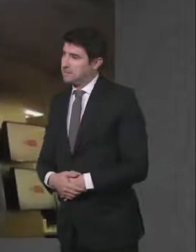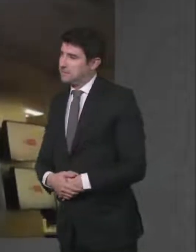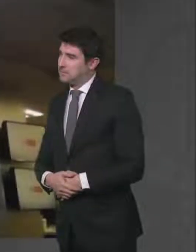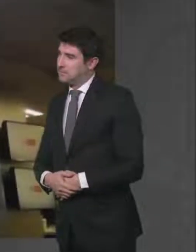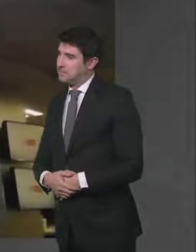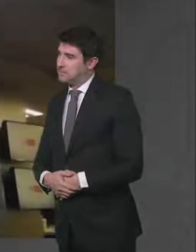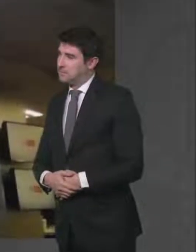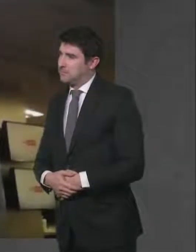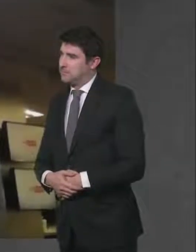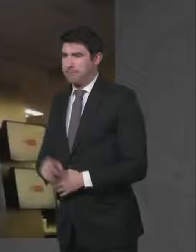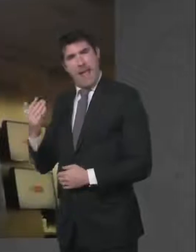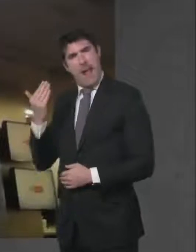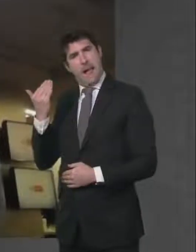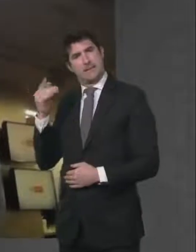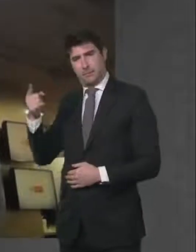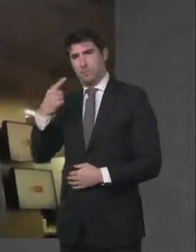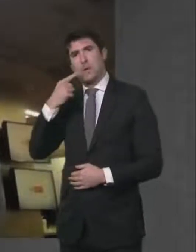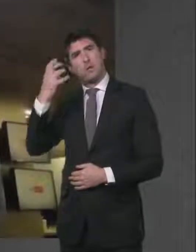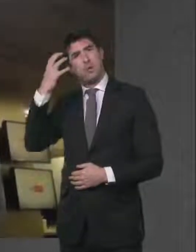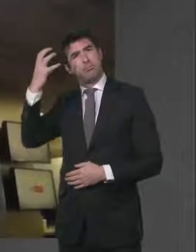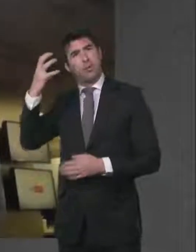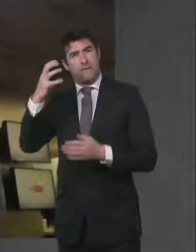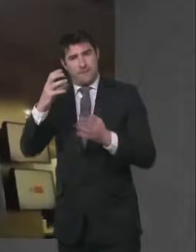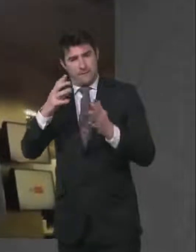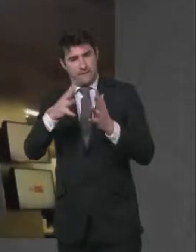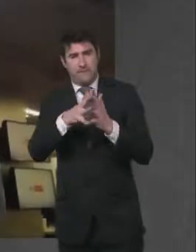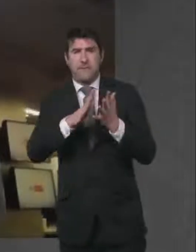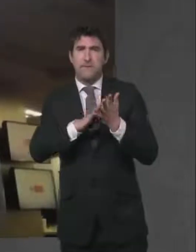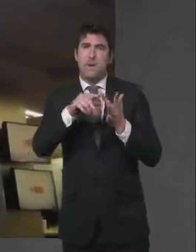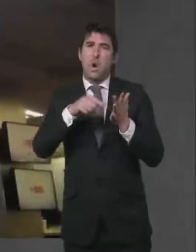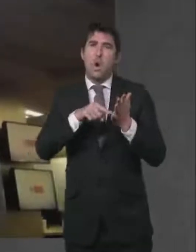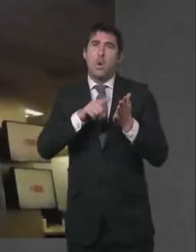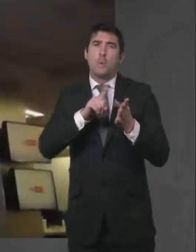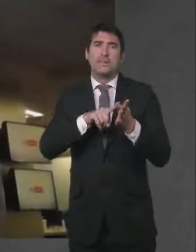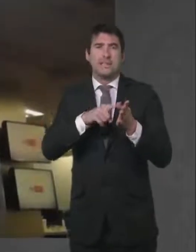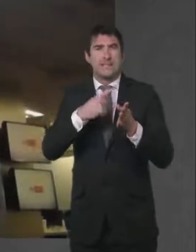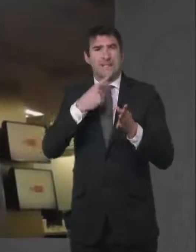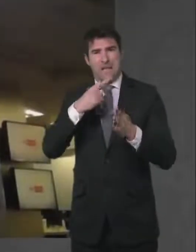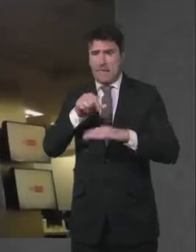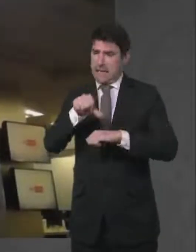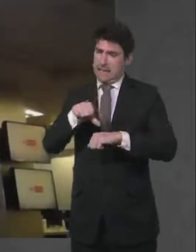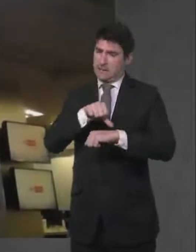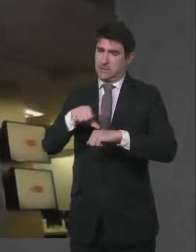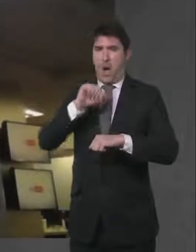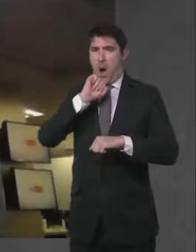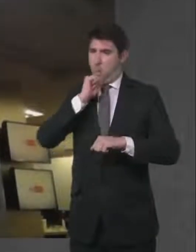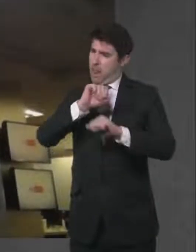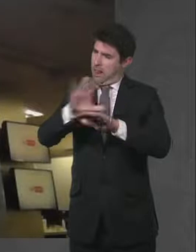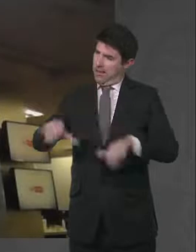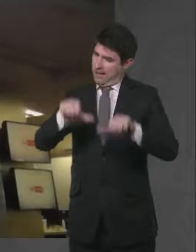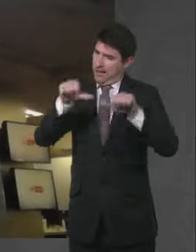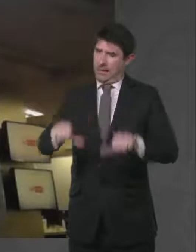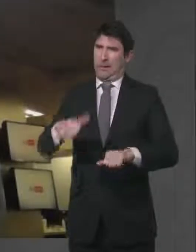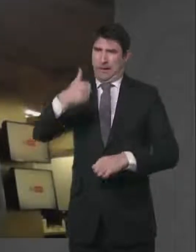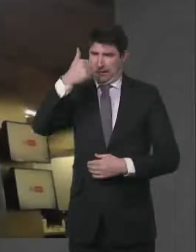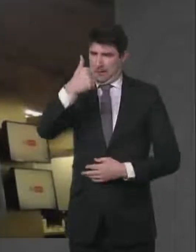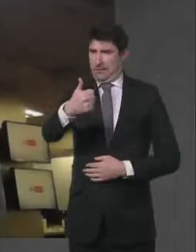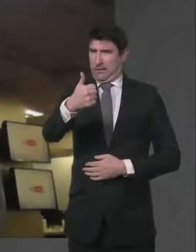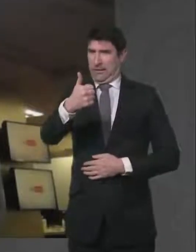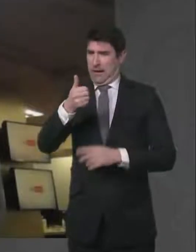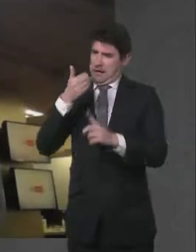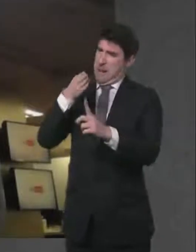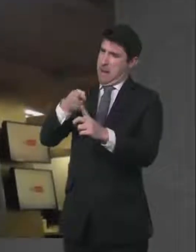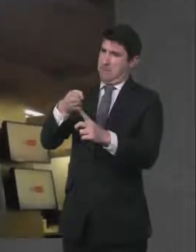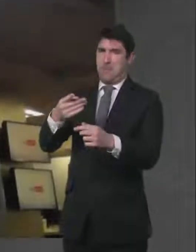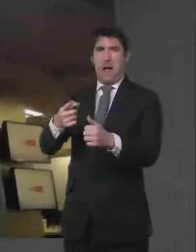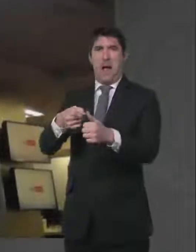Easter, possibly April the 5th. Can you just spell it out? What does much better actually mean? People back in offices, seeing friends